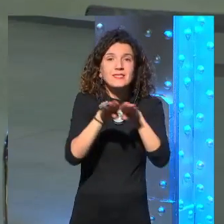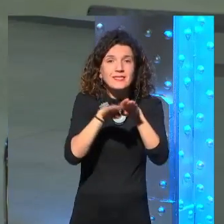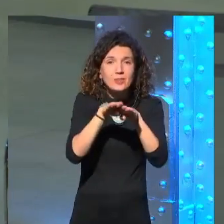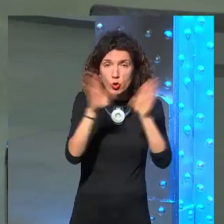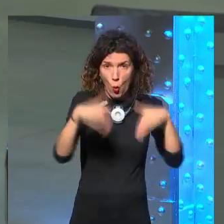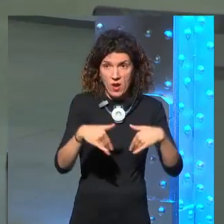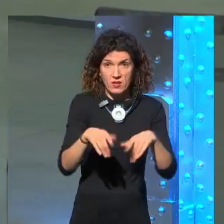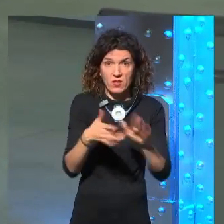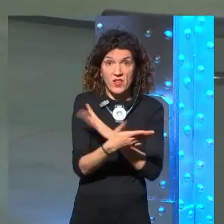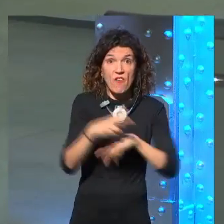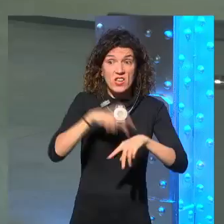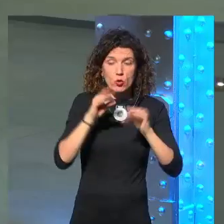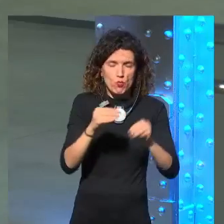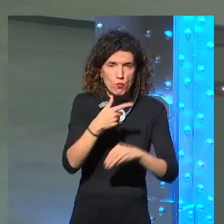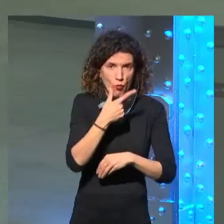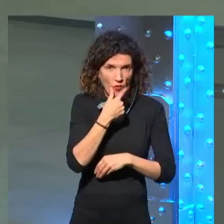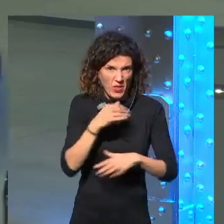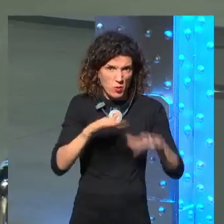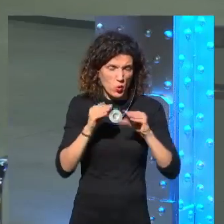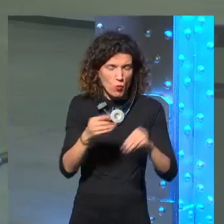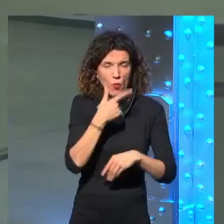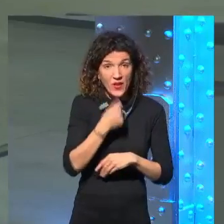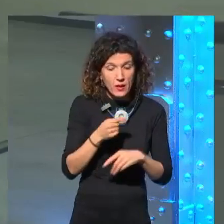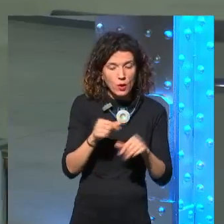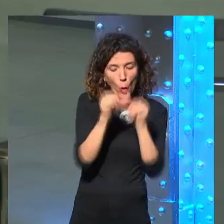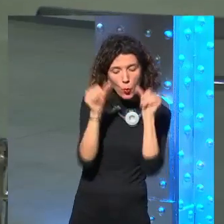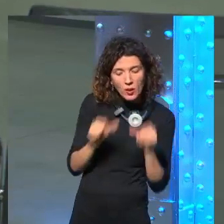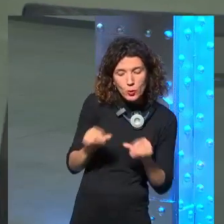predict the behavior of this thing is almost impossible.